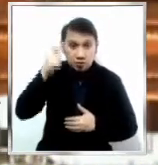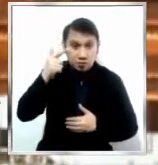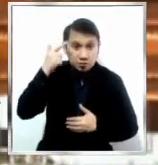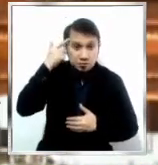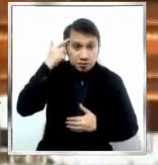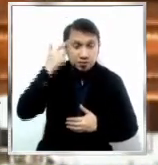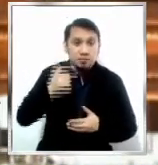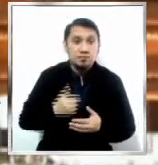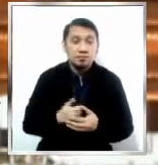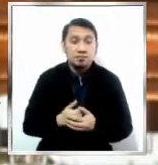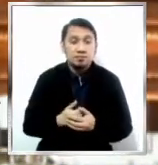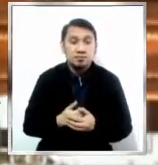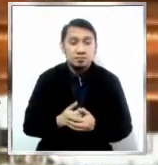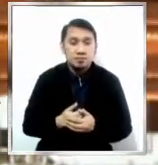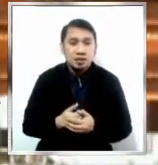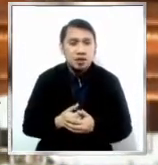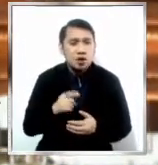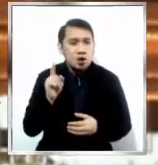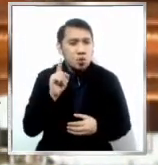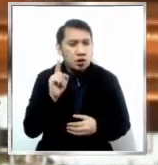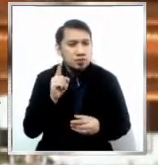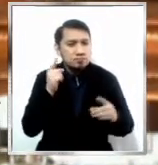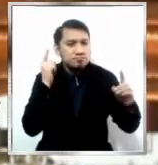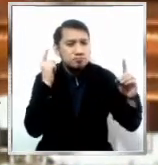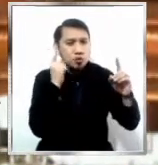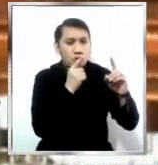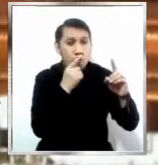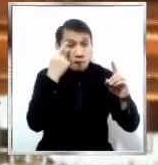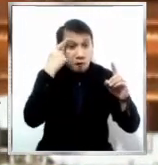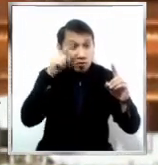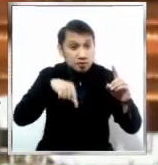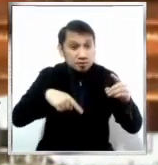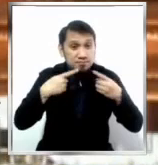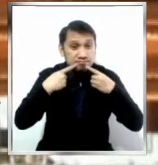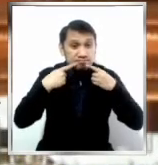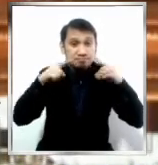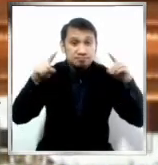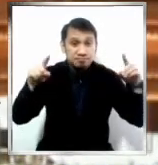to winning this war against COVID is the collective